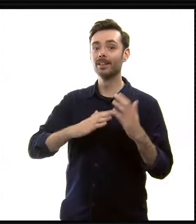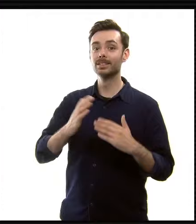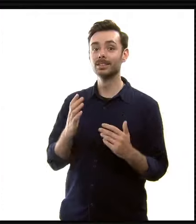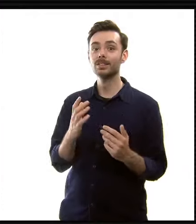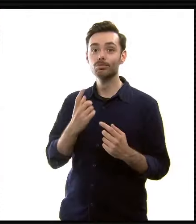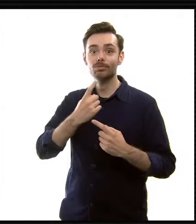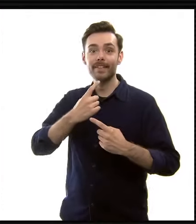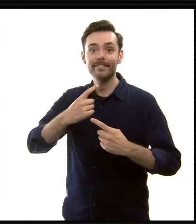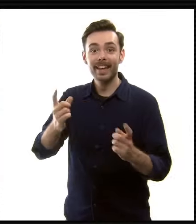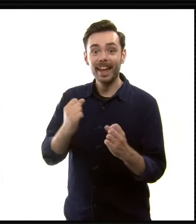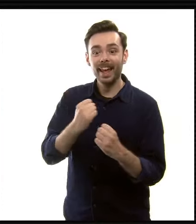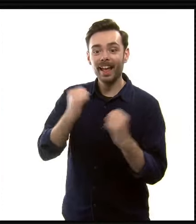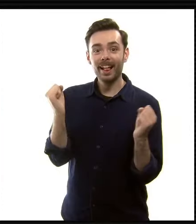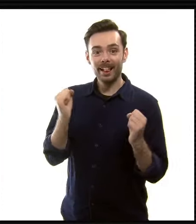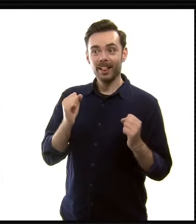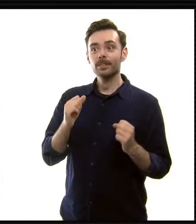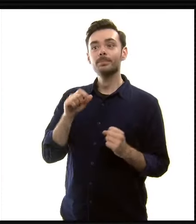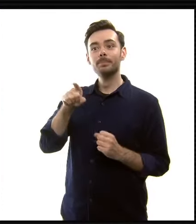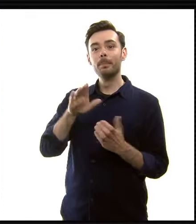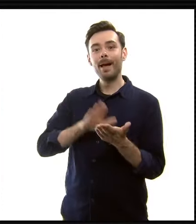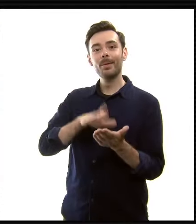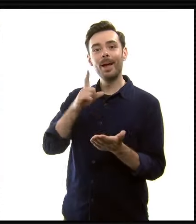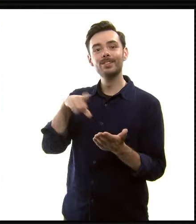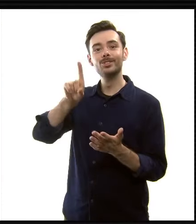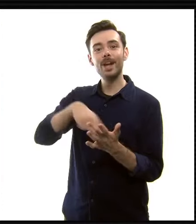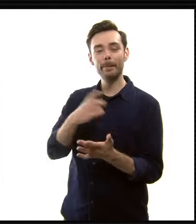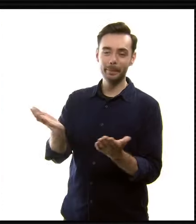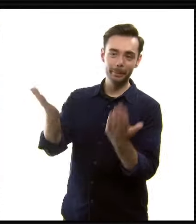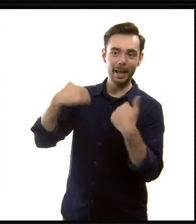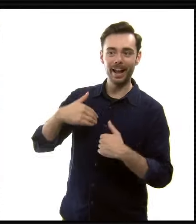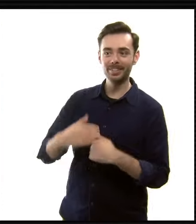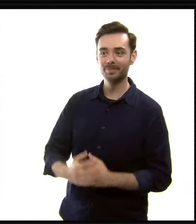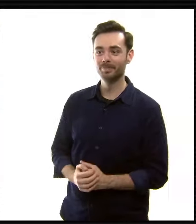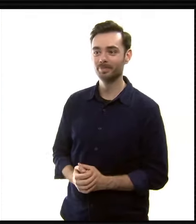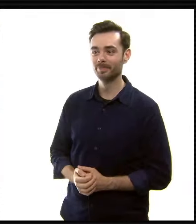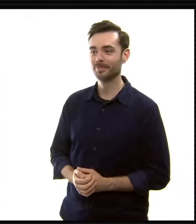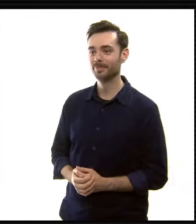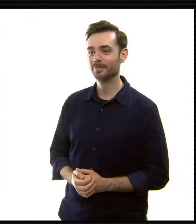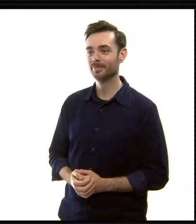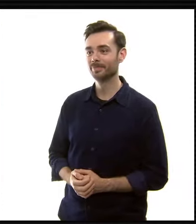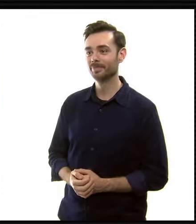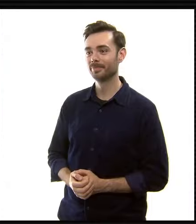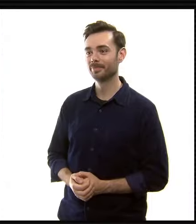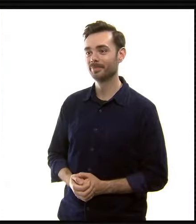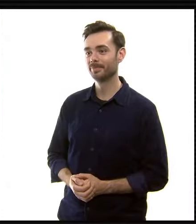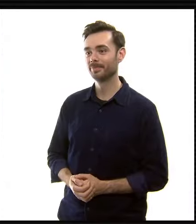Jamie? Yeah! There they are. Wait, you don't want my phone?